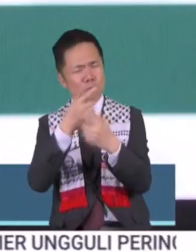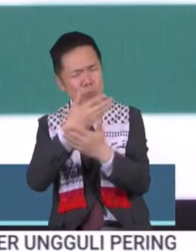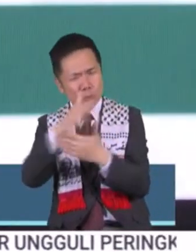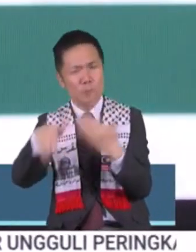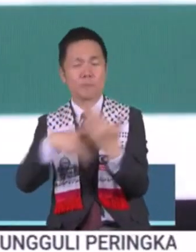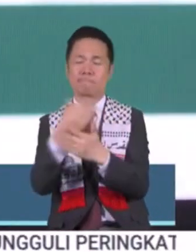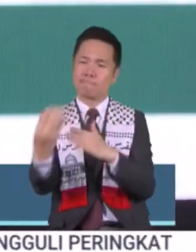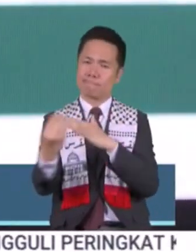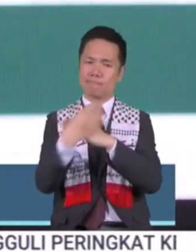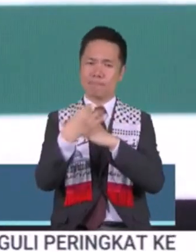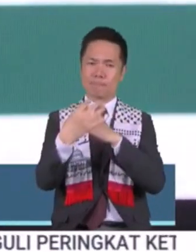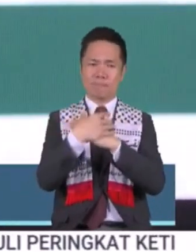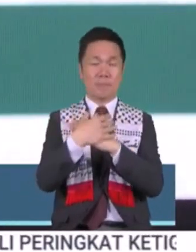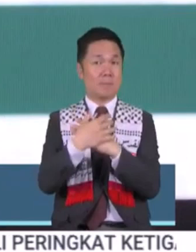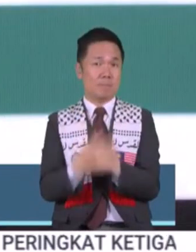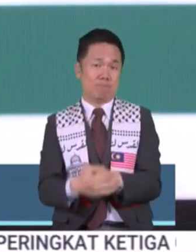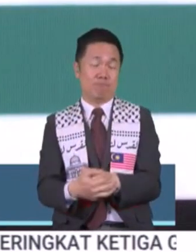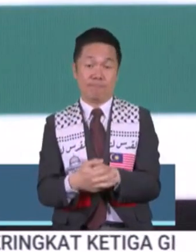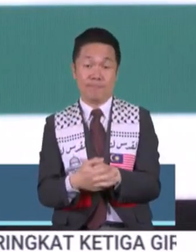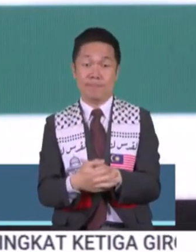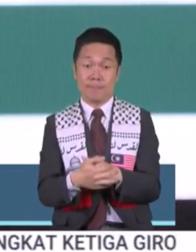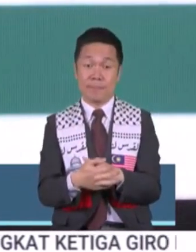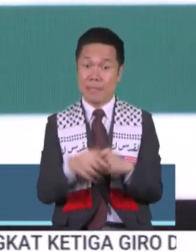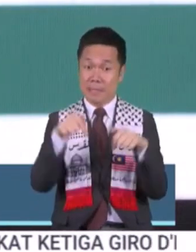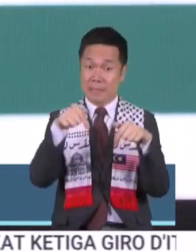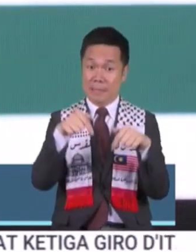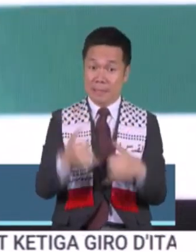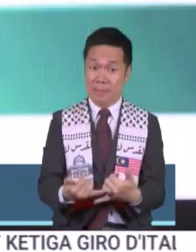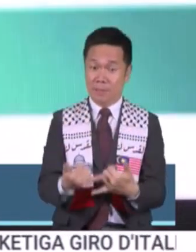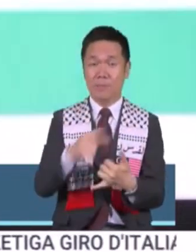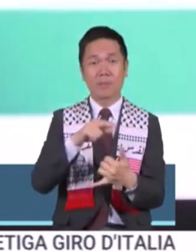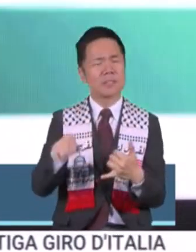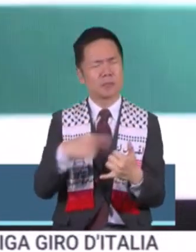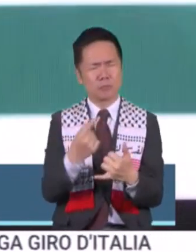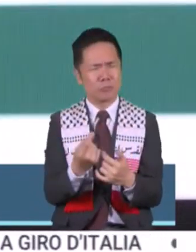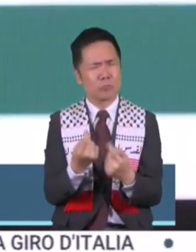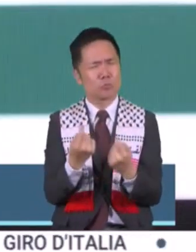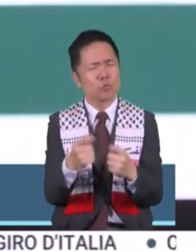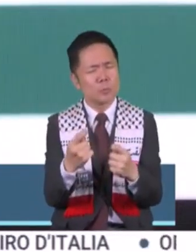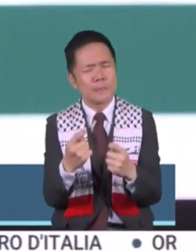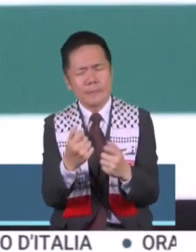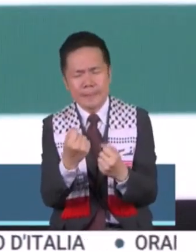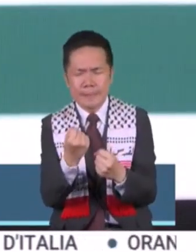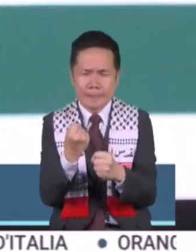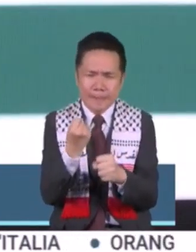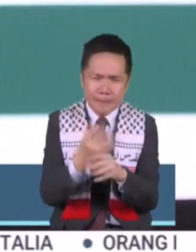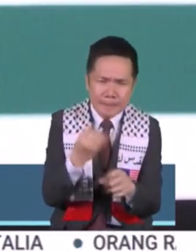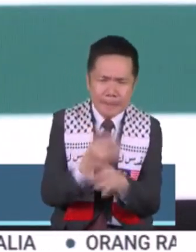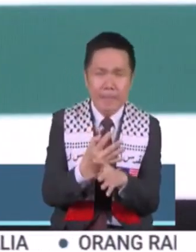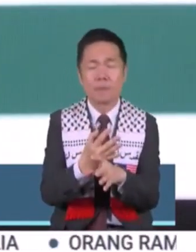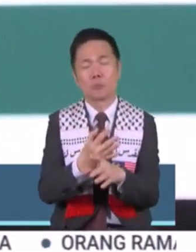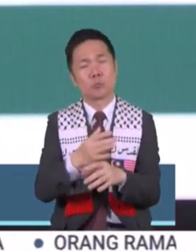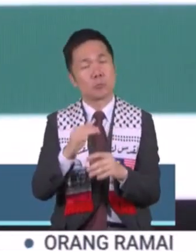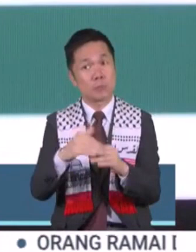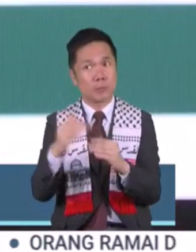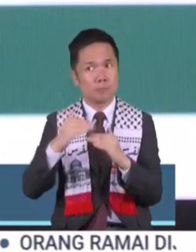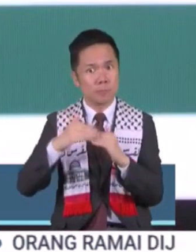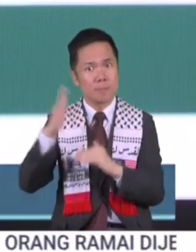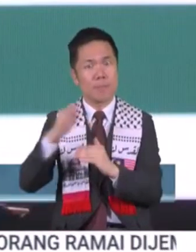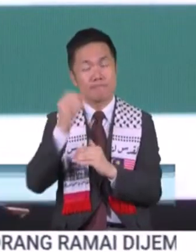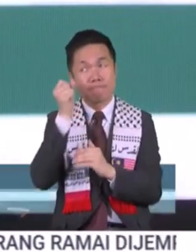How? Whilst we are trying our level best to enhance our understanding of